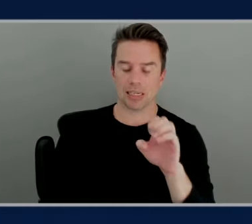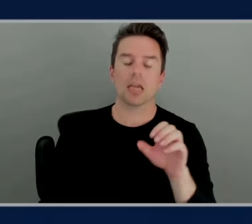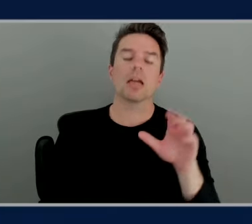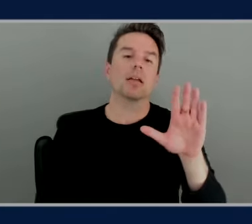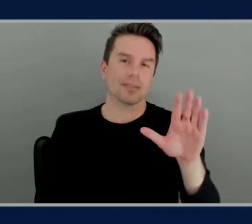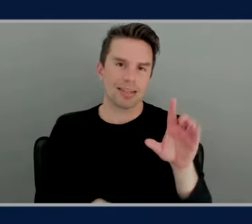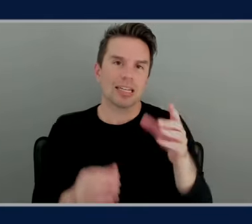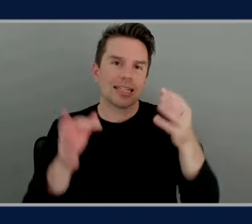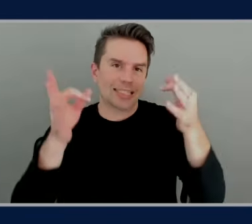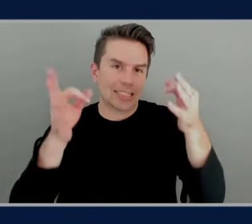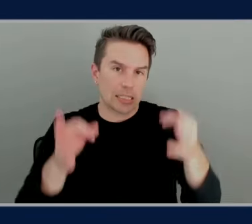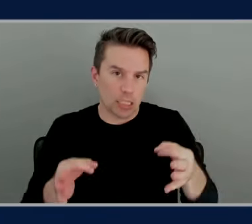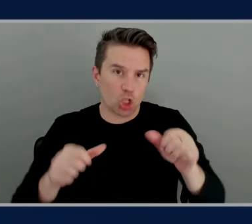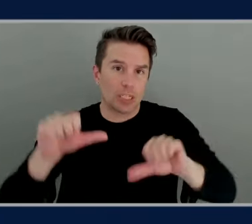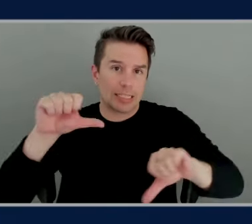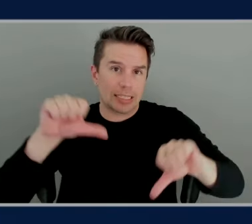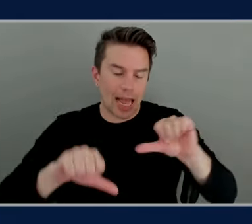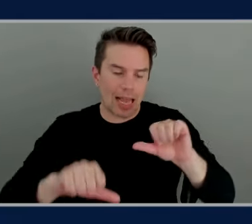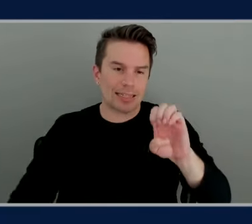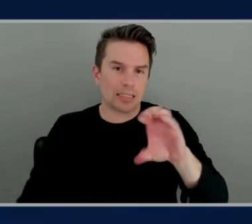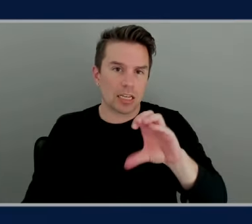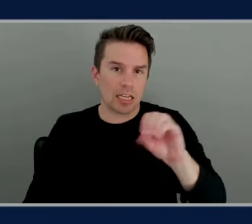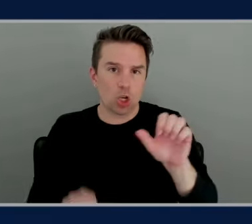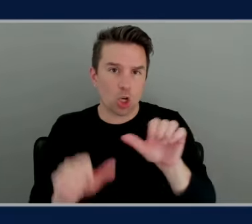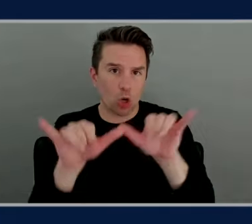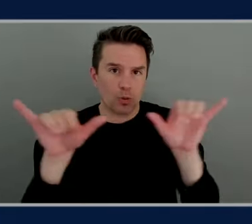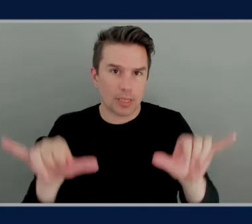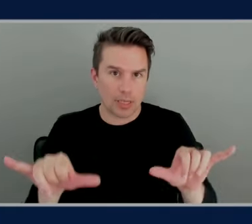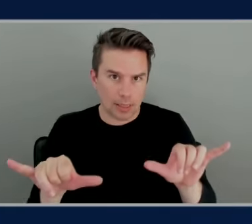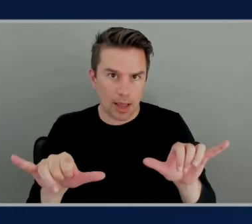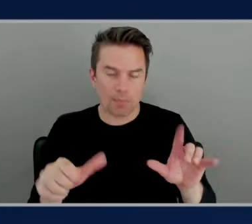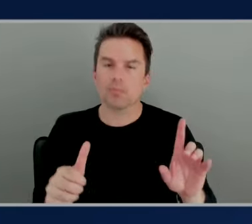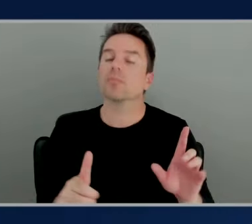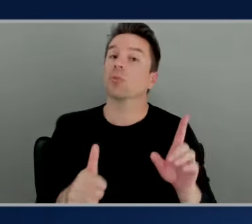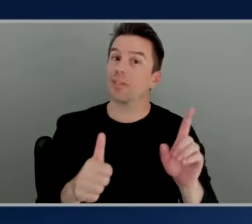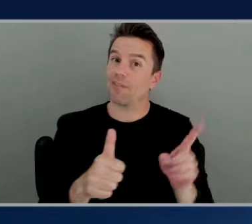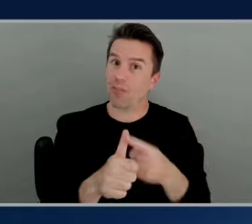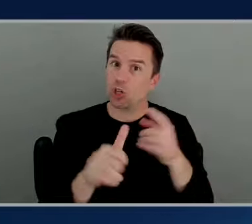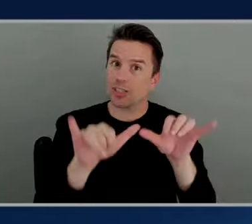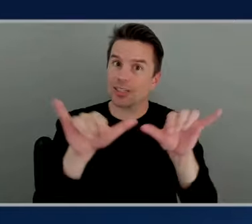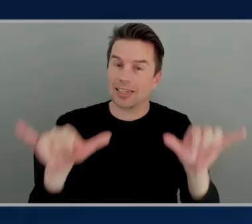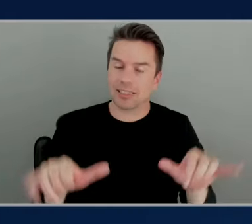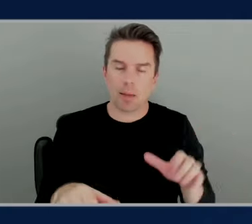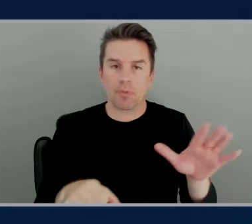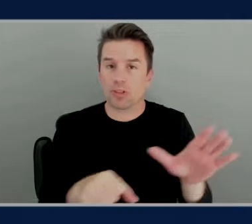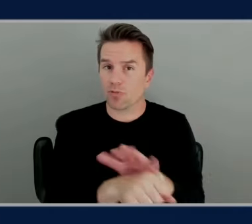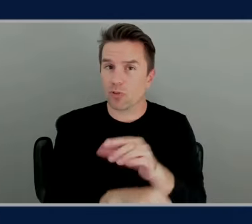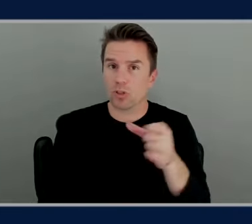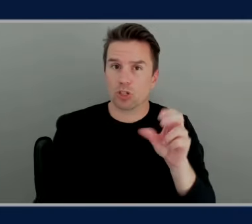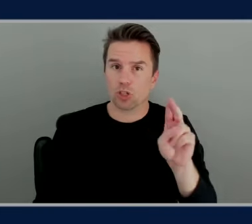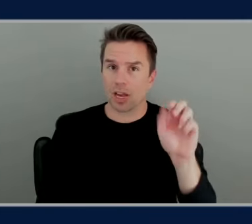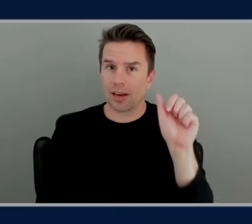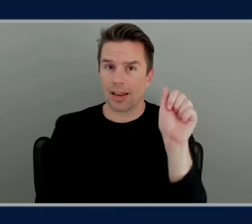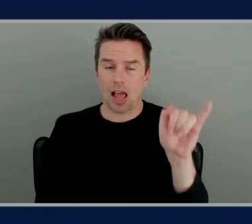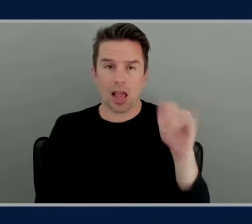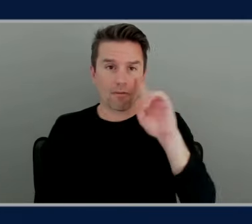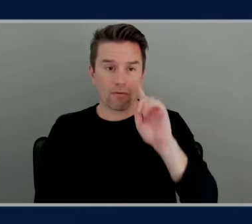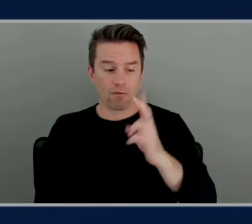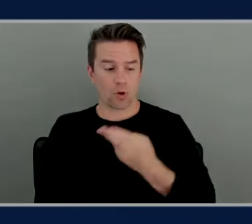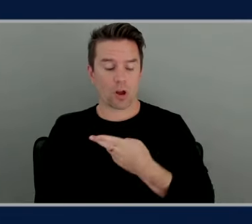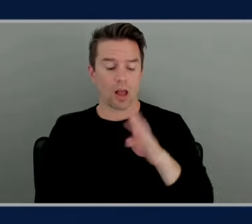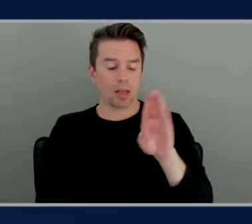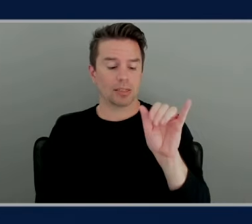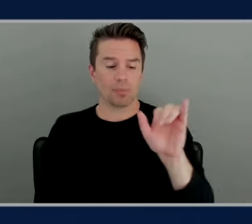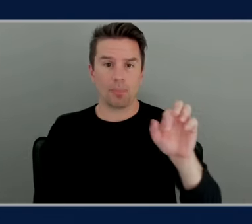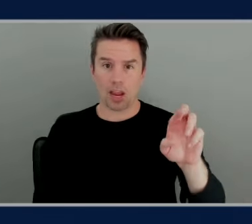the first data science that is totally Gen AI driven, right? Which means for us internally at Bayer, I want our users